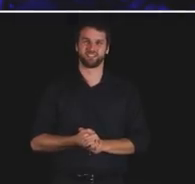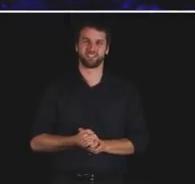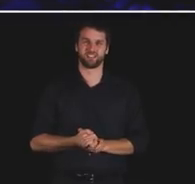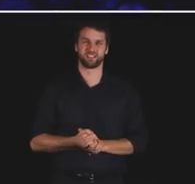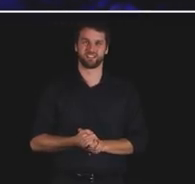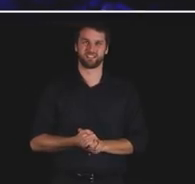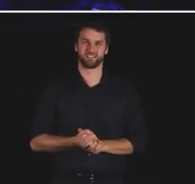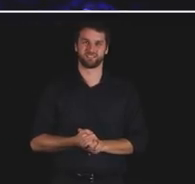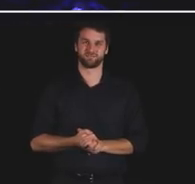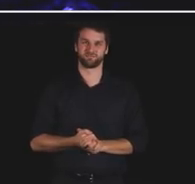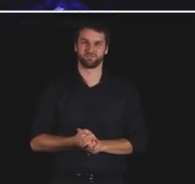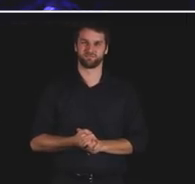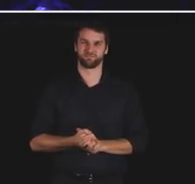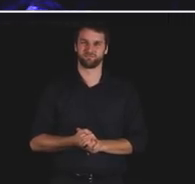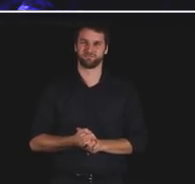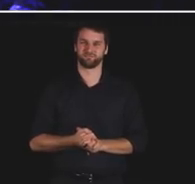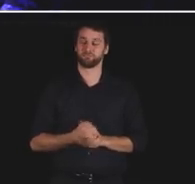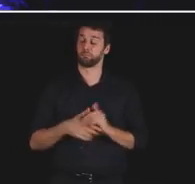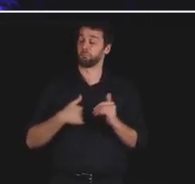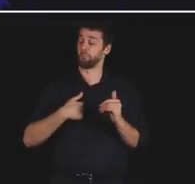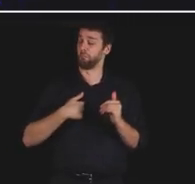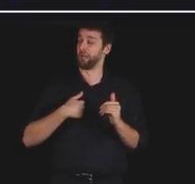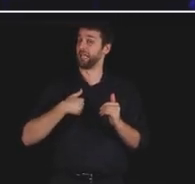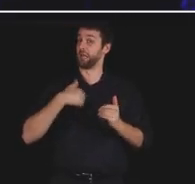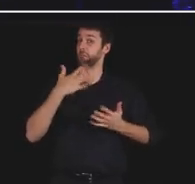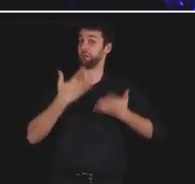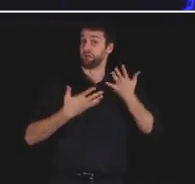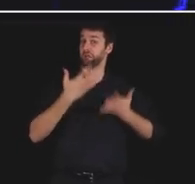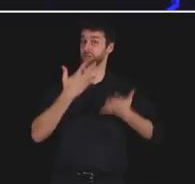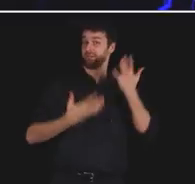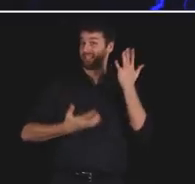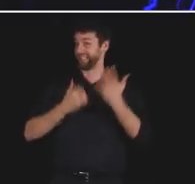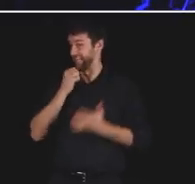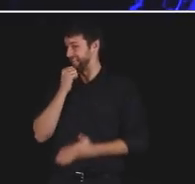Let's just say I may or may not be man enough.